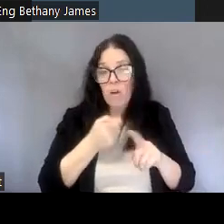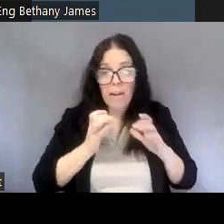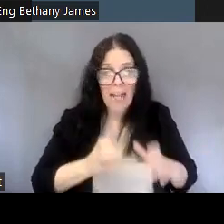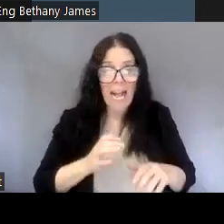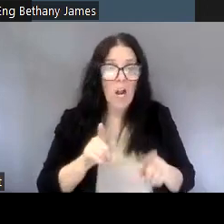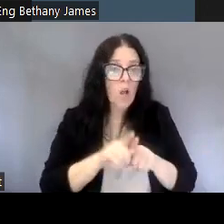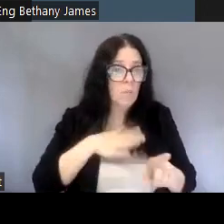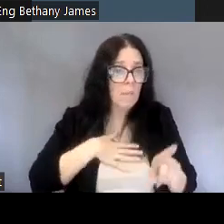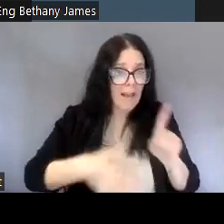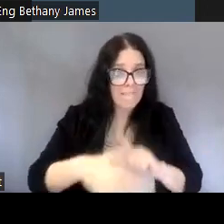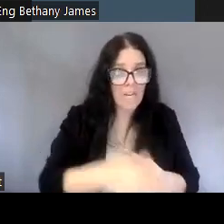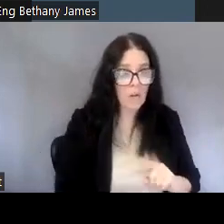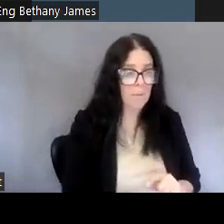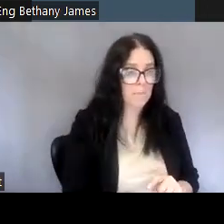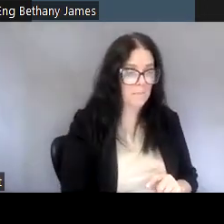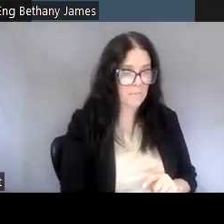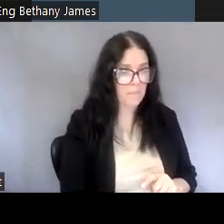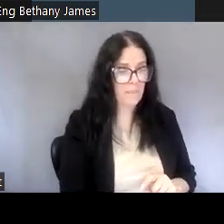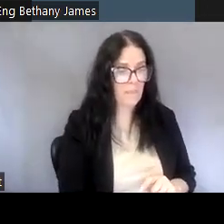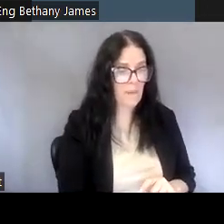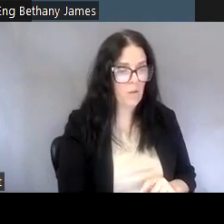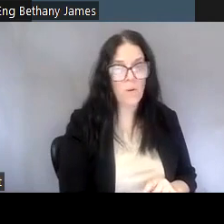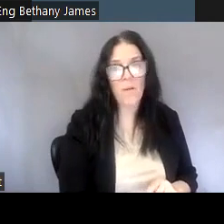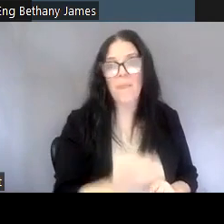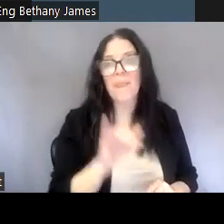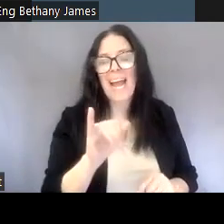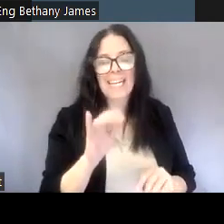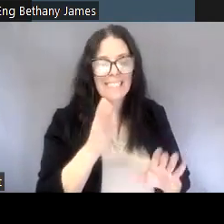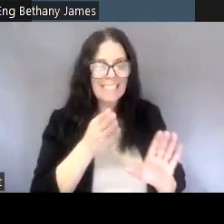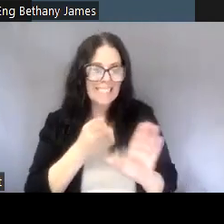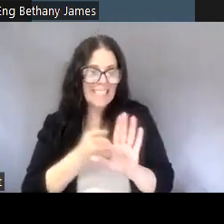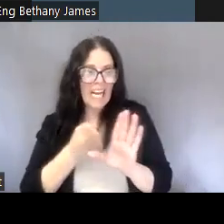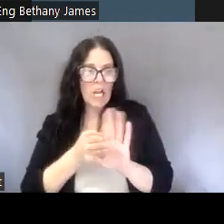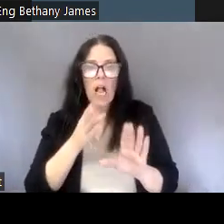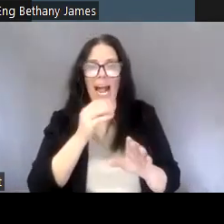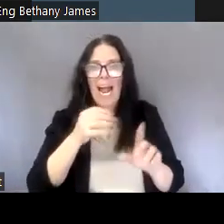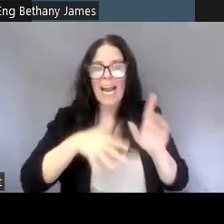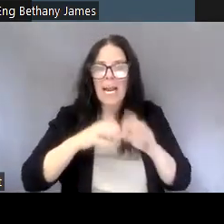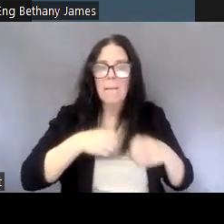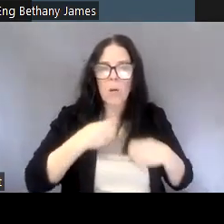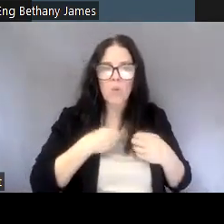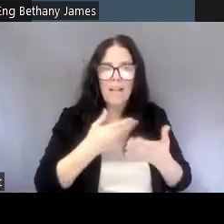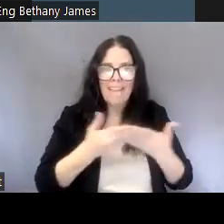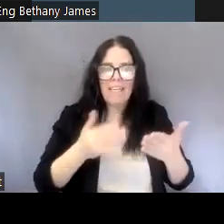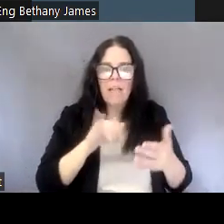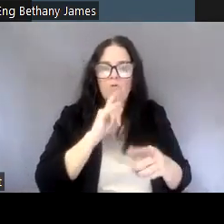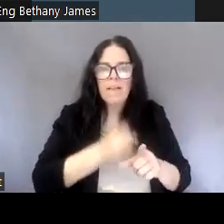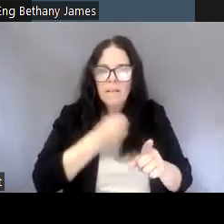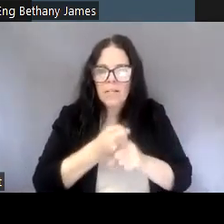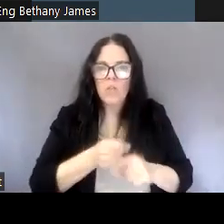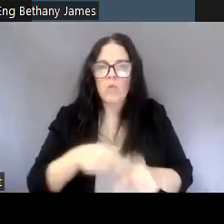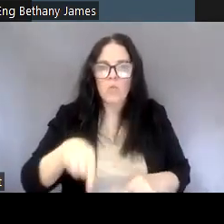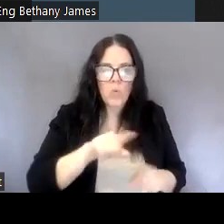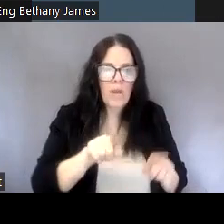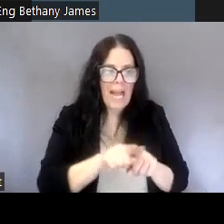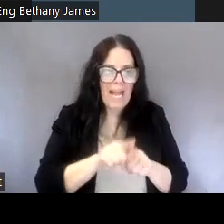you're in. And so it's a series of psychological and emotional factors that contributes to you as a